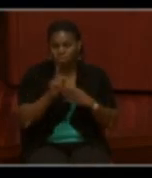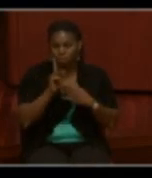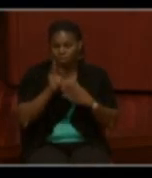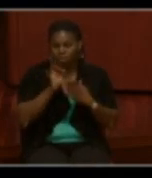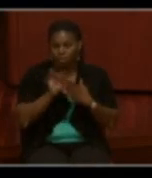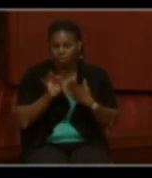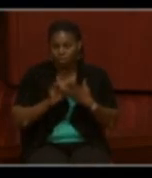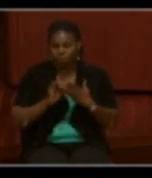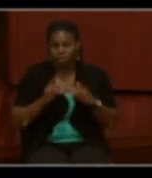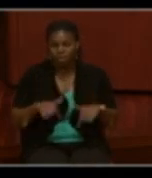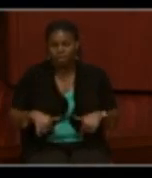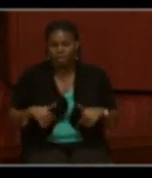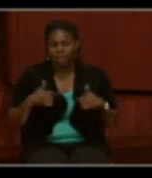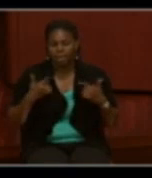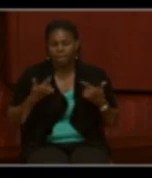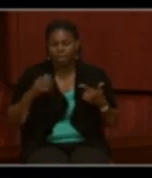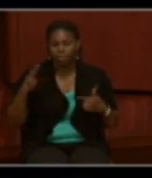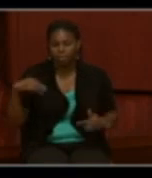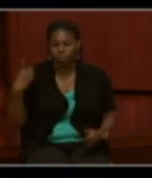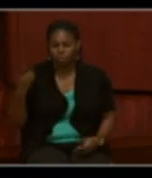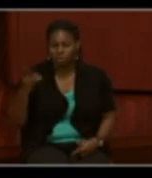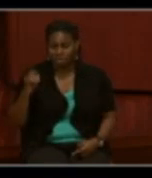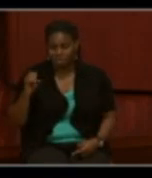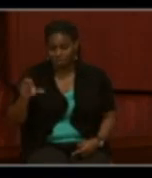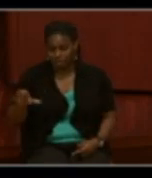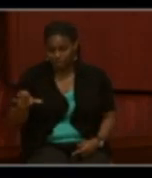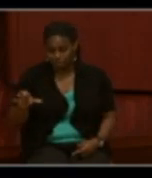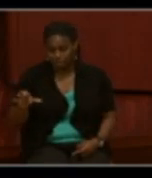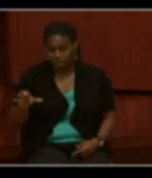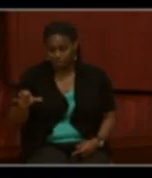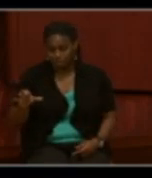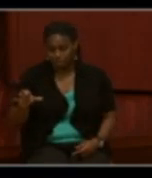He was a resident at the time of Washington, D.C.,